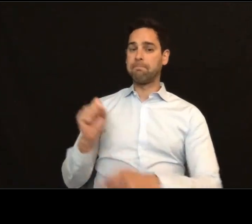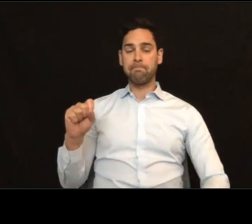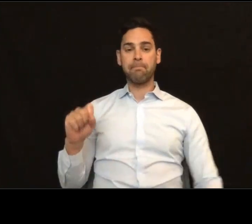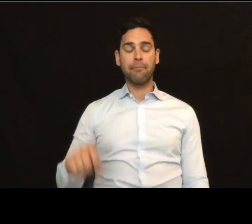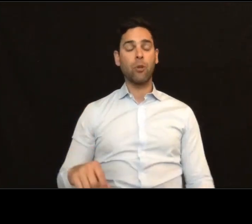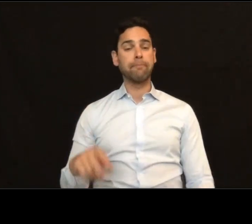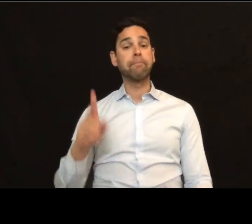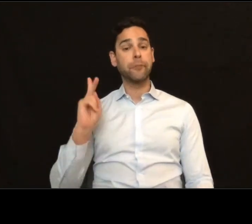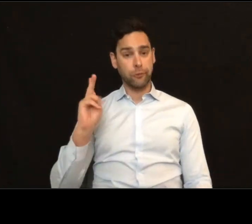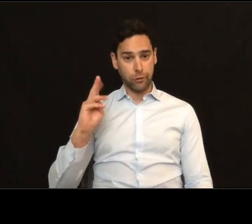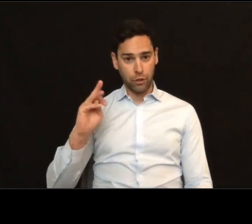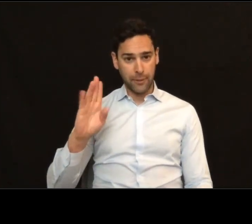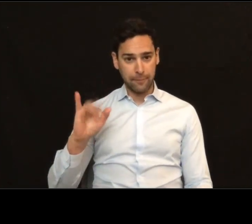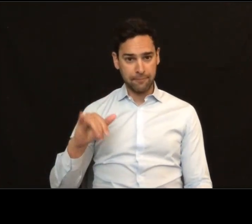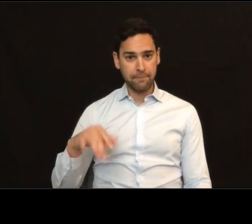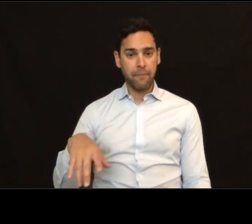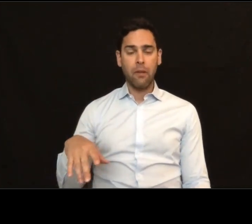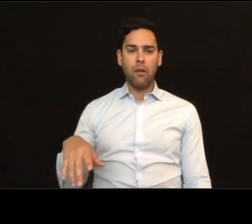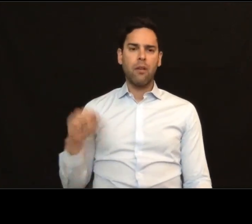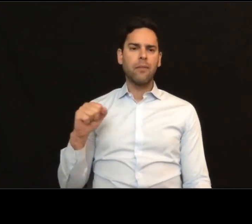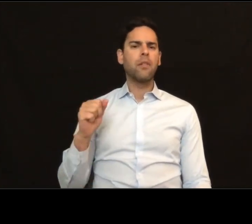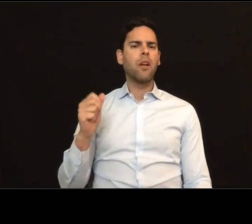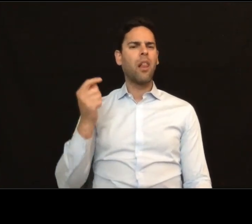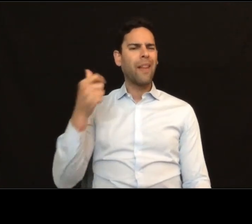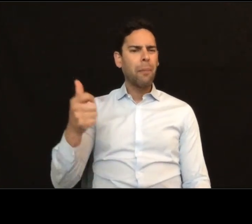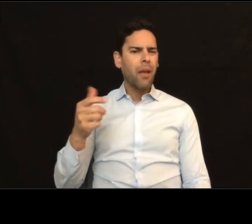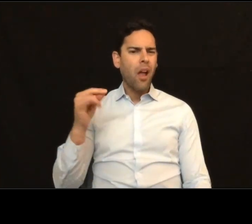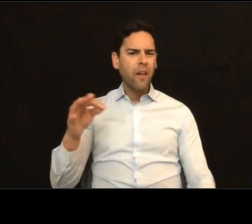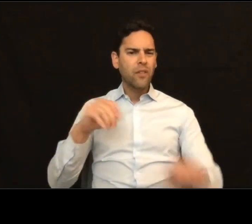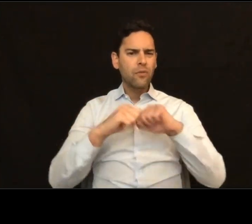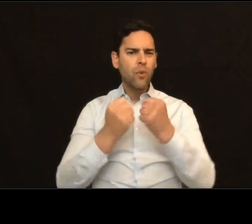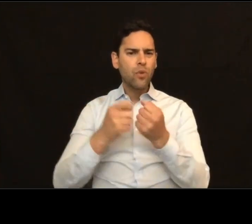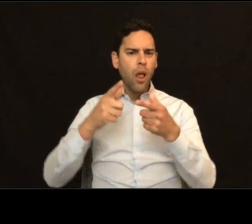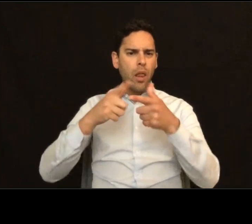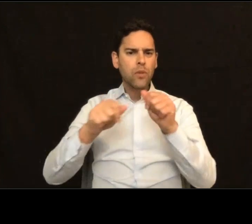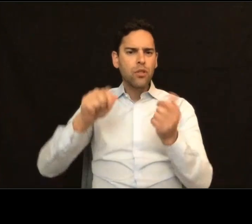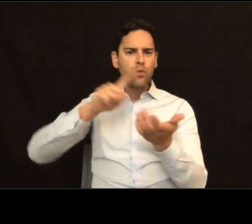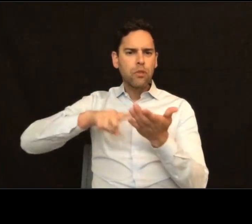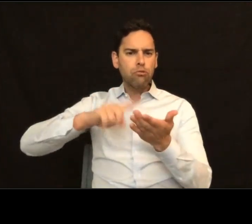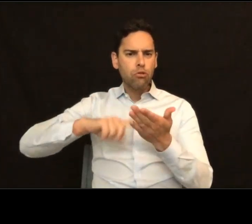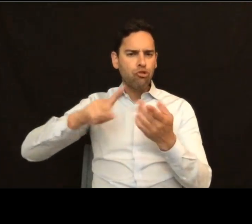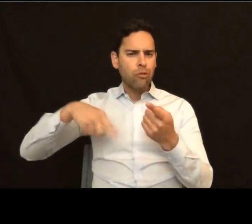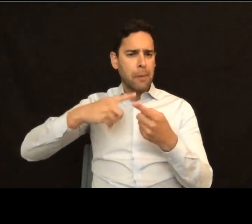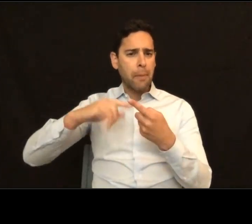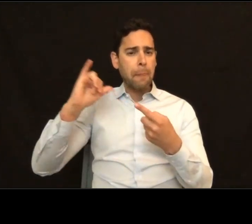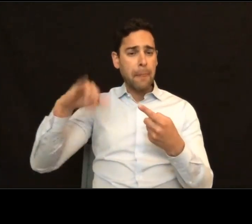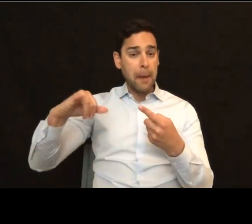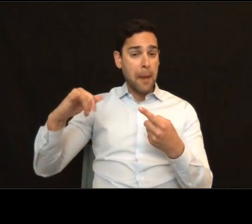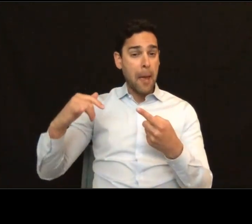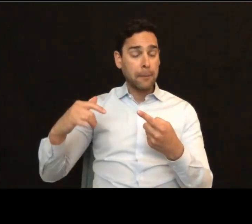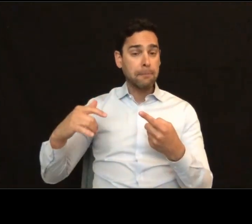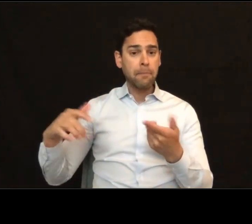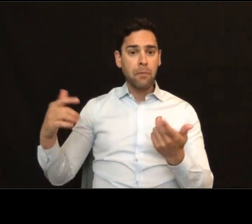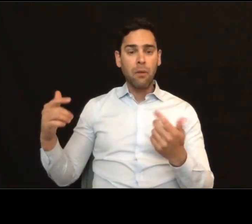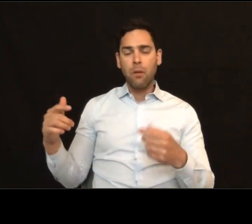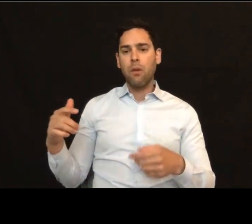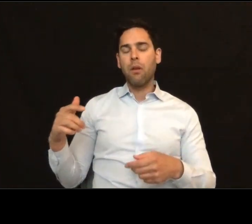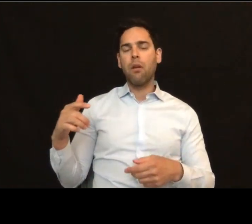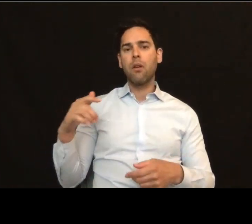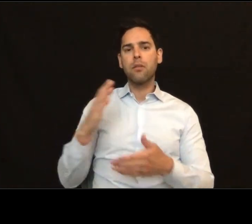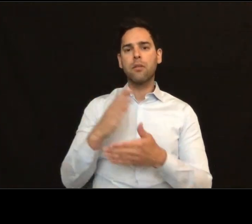been a little bit of research from sociolinguists on this matter. I can, the